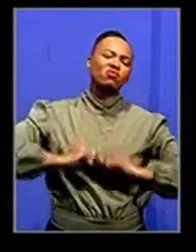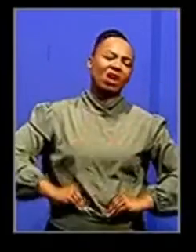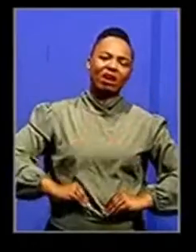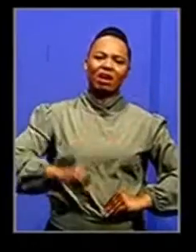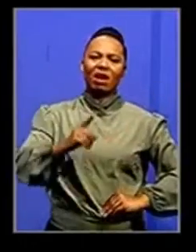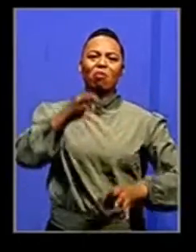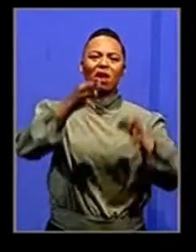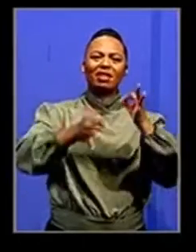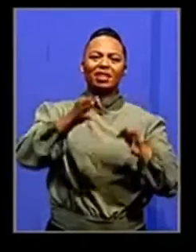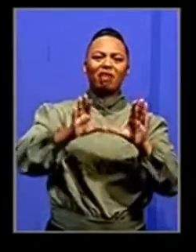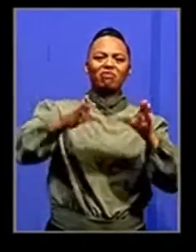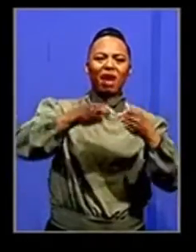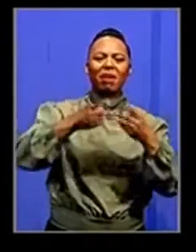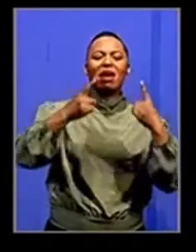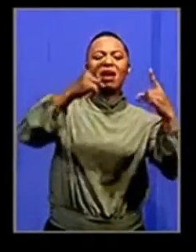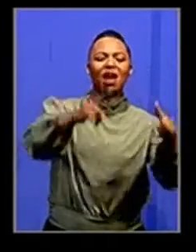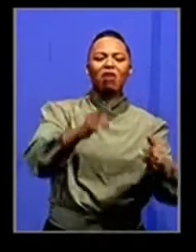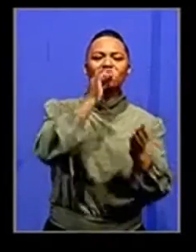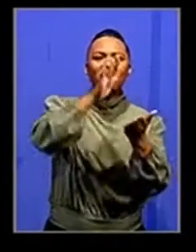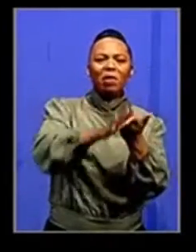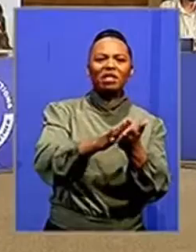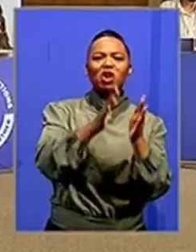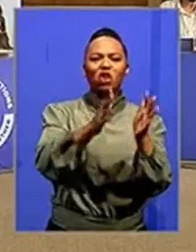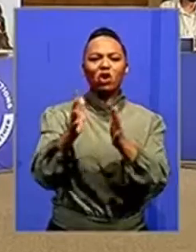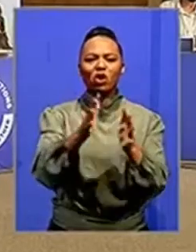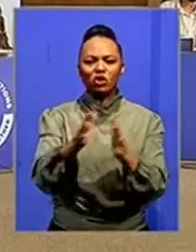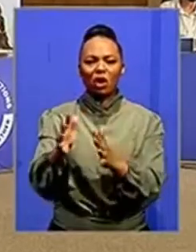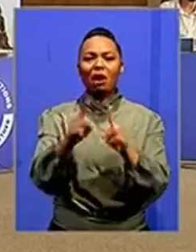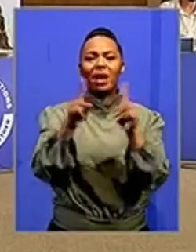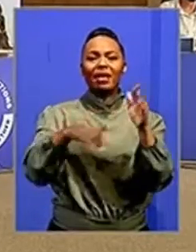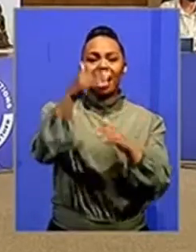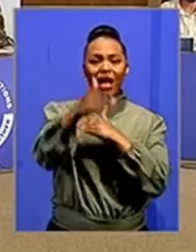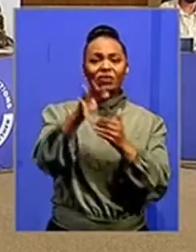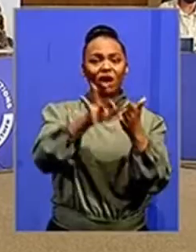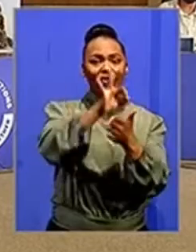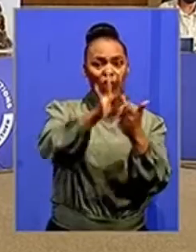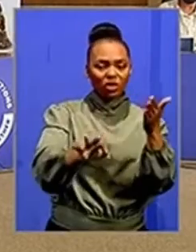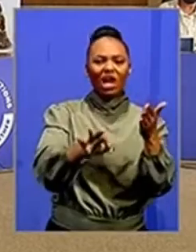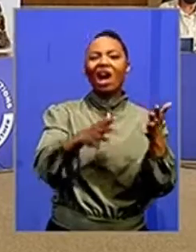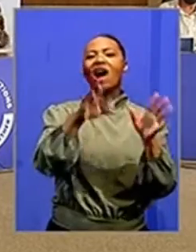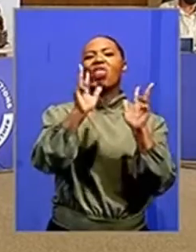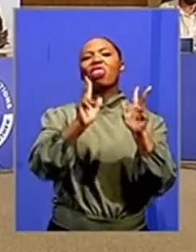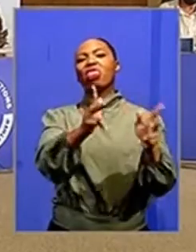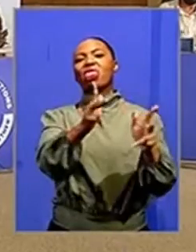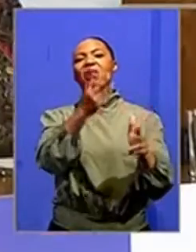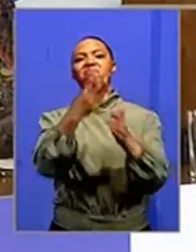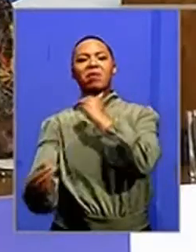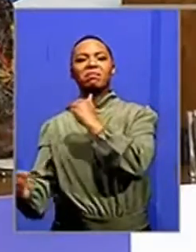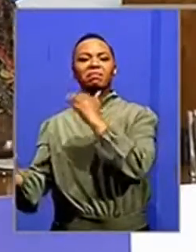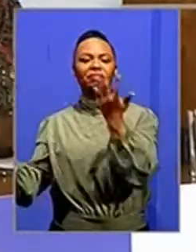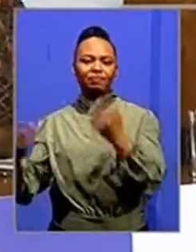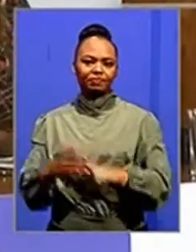things before elections, and after elections they just disappear. Selemong sa 2016 mekga ya dipolotiki ile ya theha puso